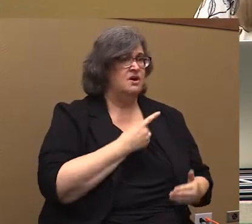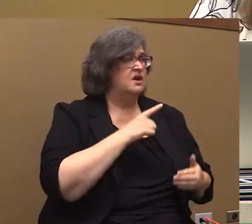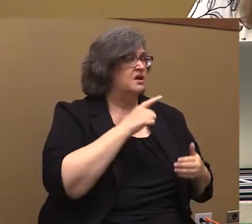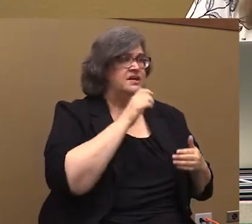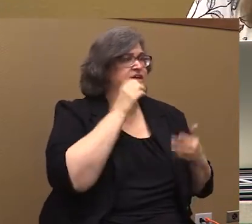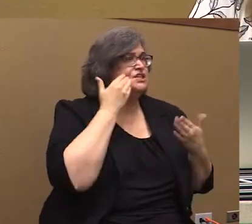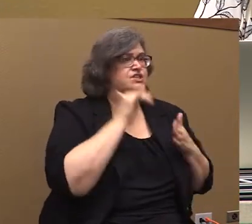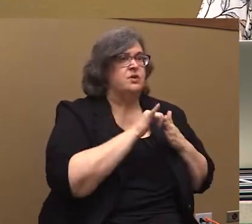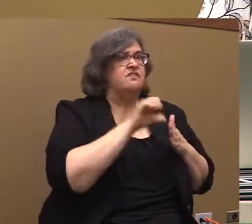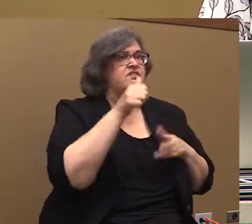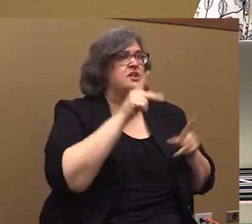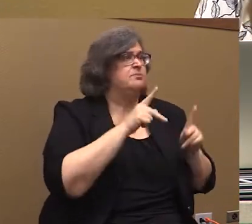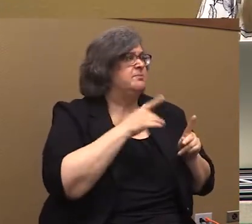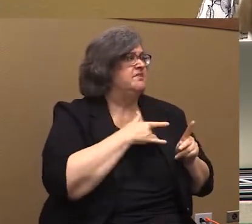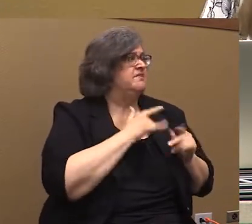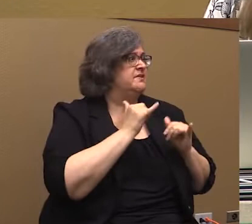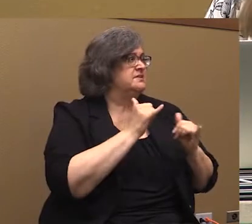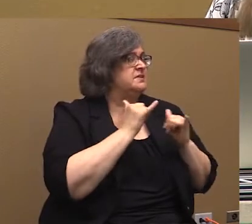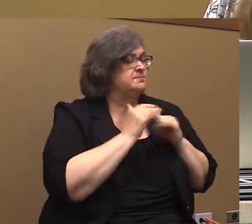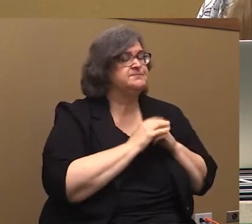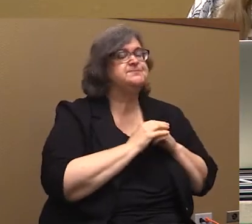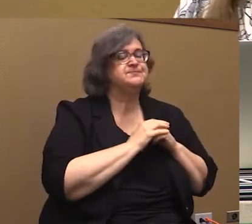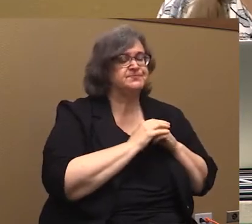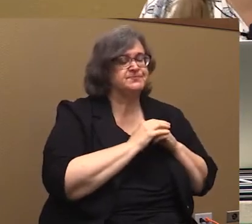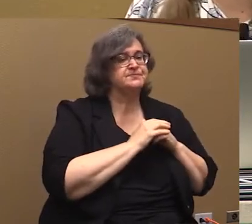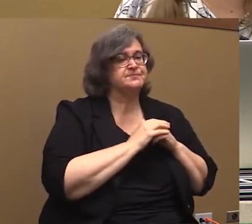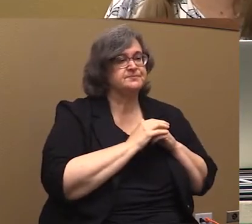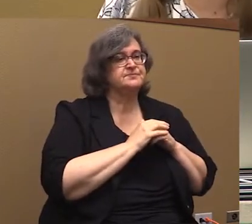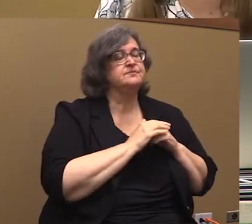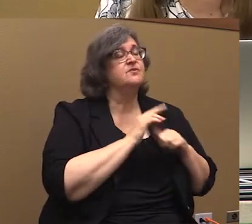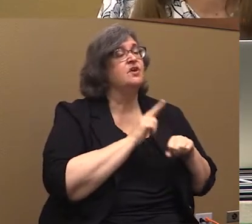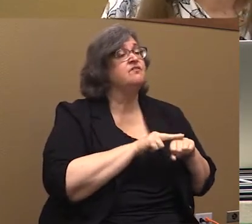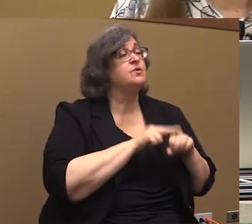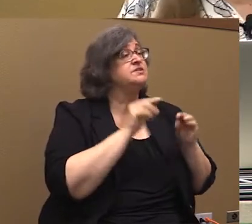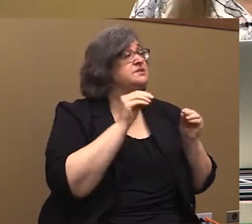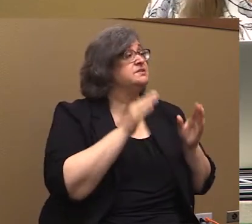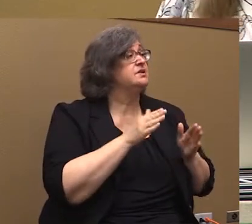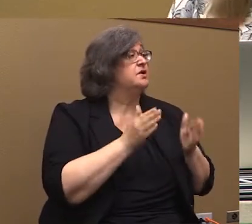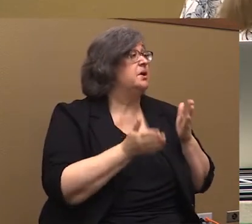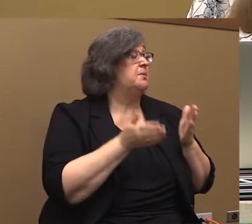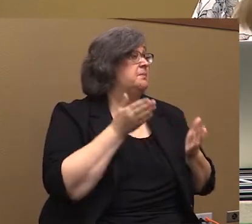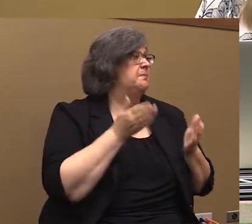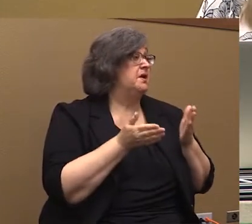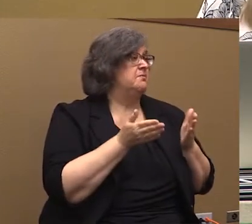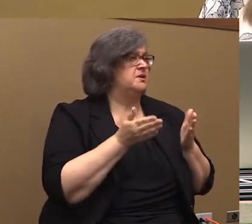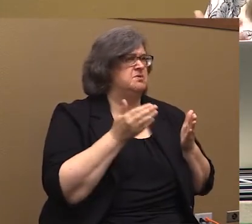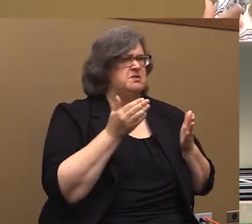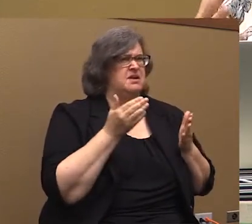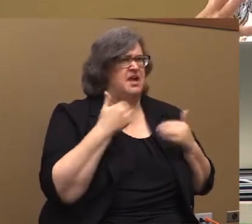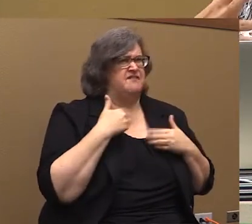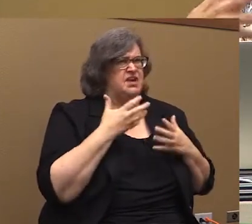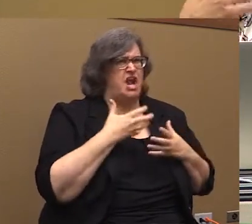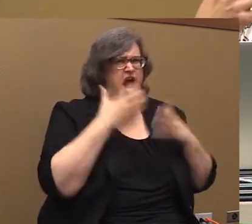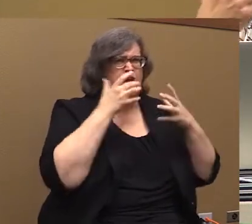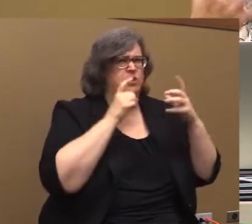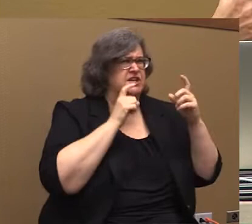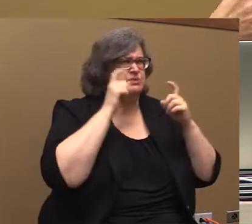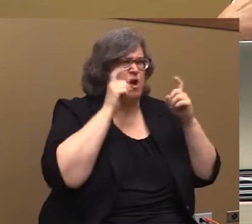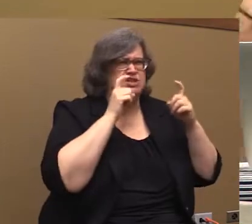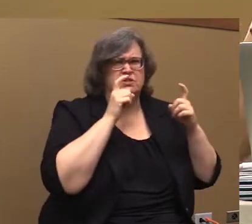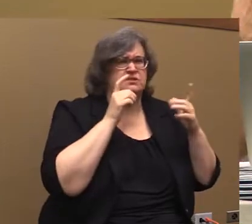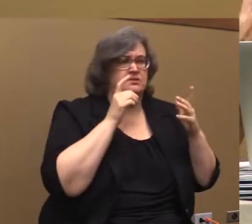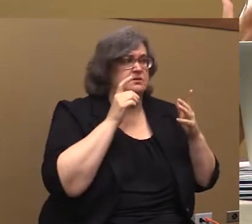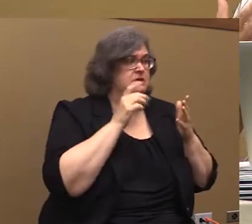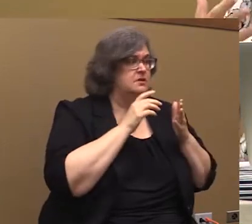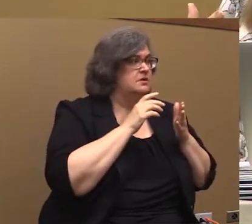going to feel like they're all alone in feeling this way. And then, of course, the teacher might take